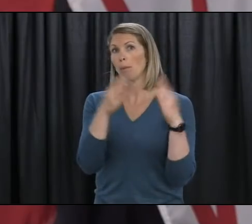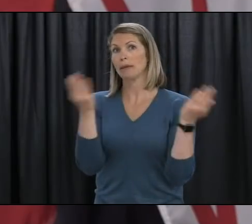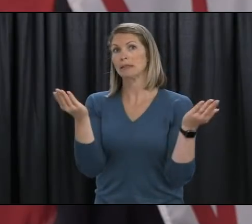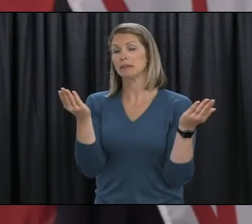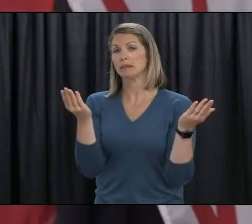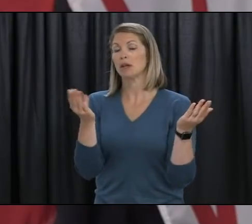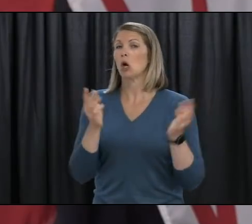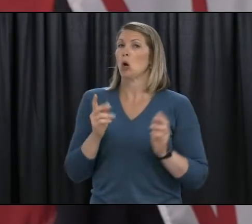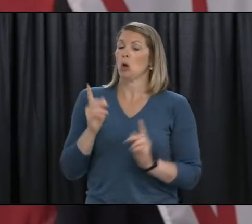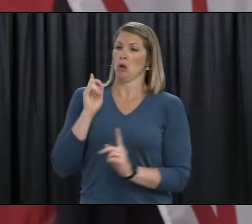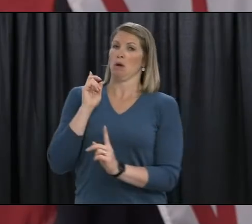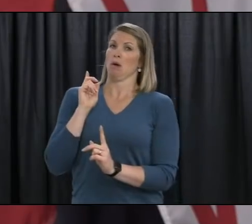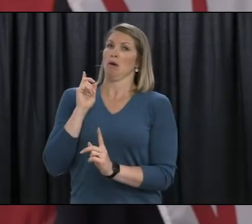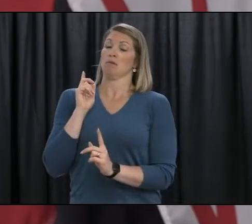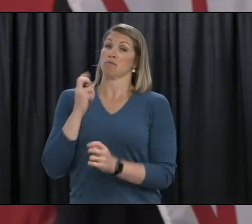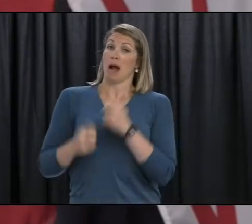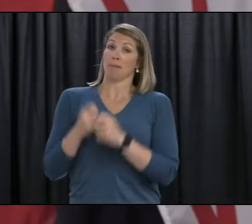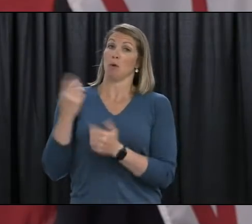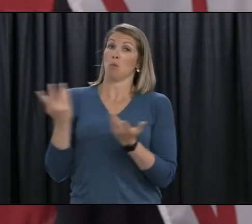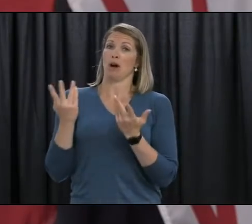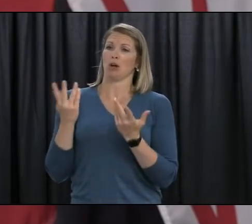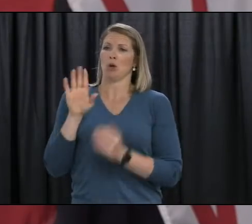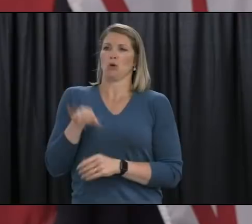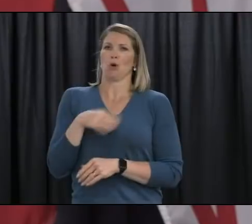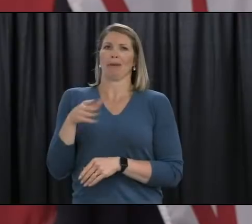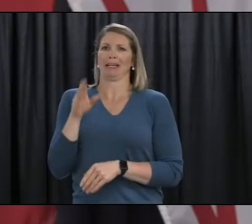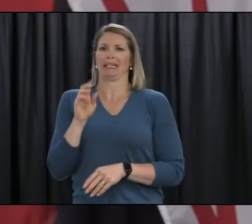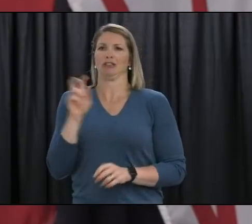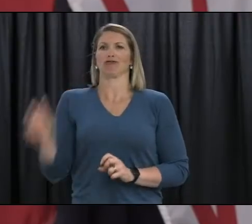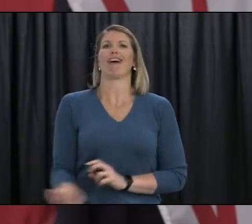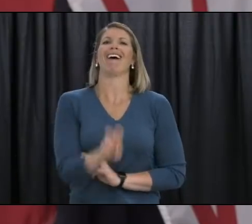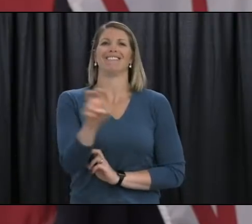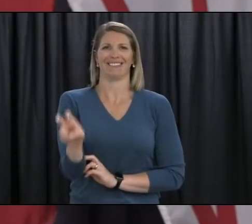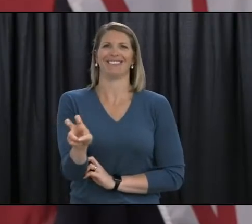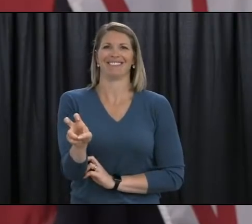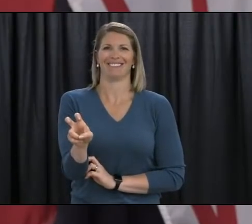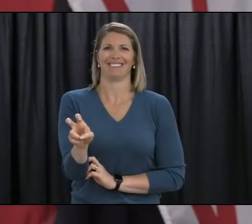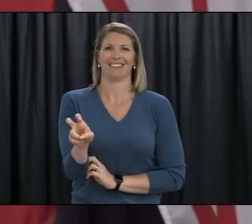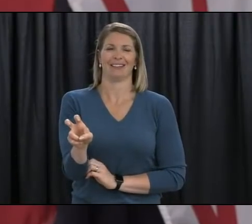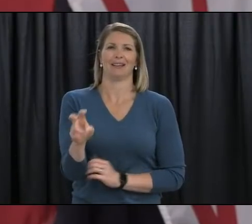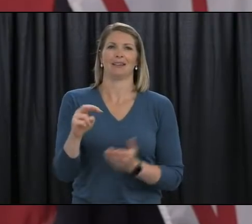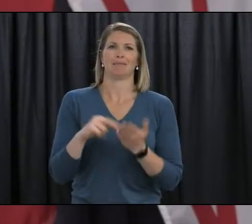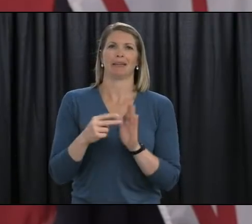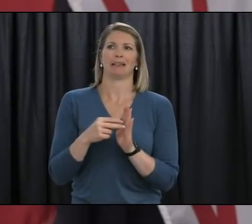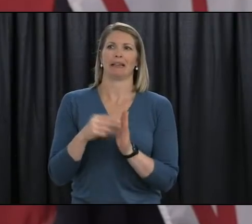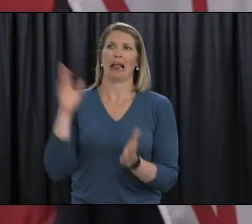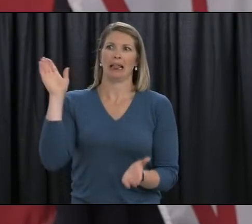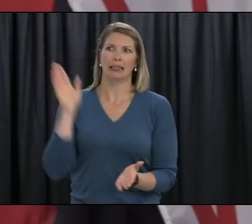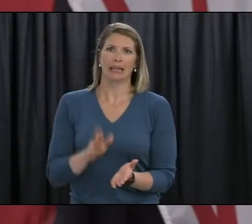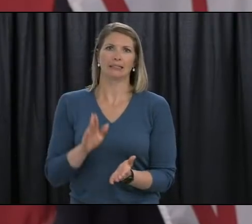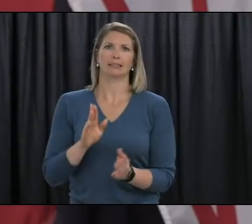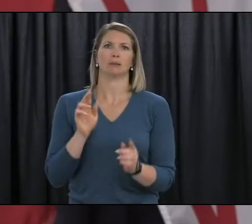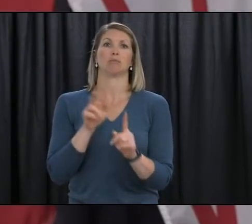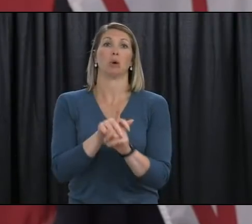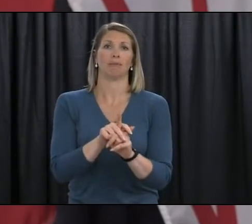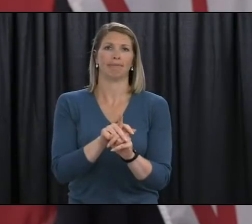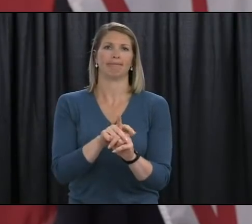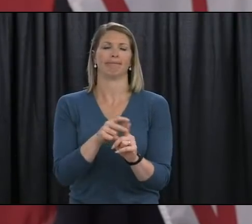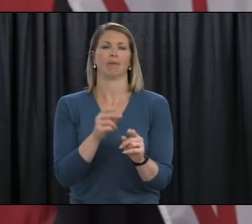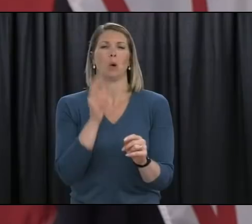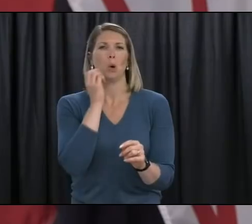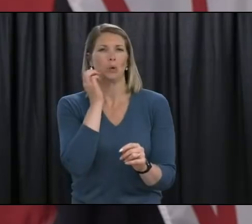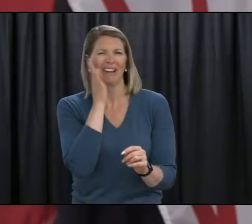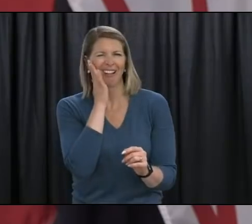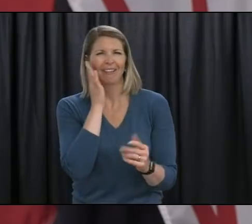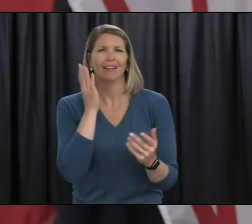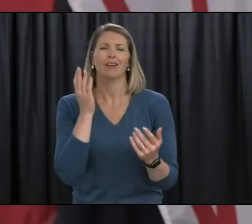people were not moving around that it became down to demand and the number of customers that would be out there.